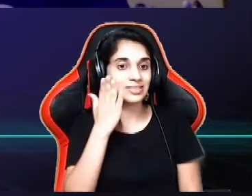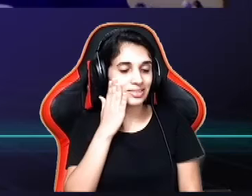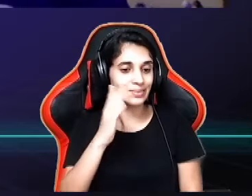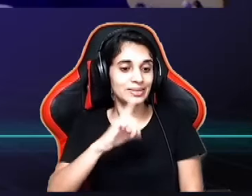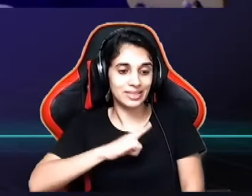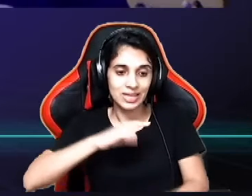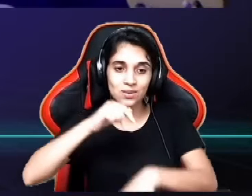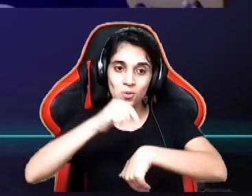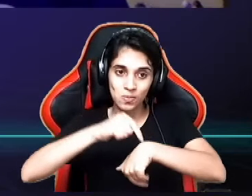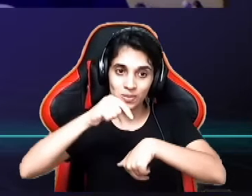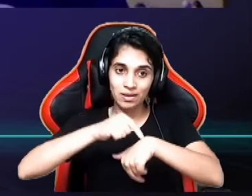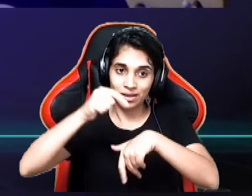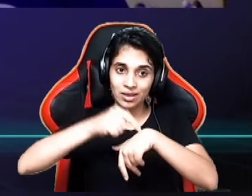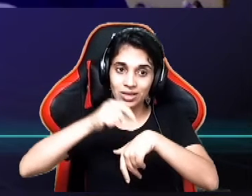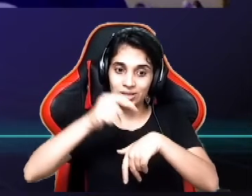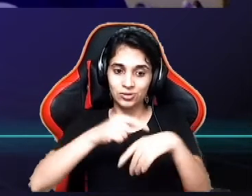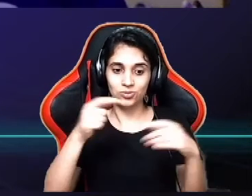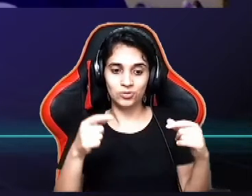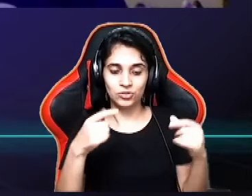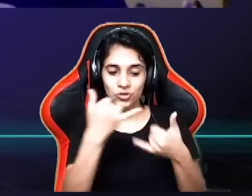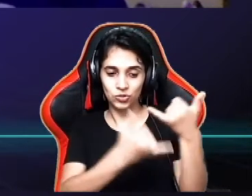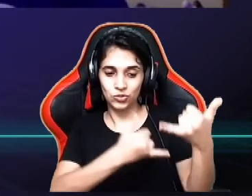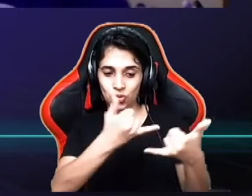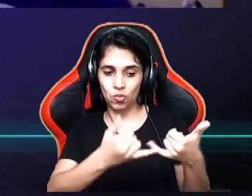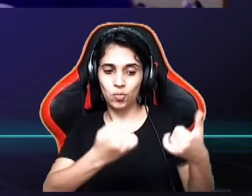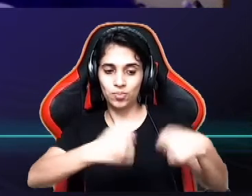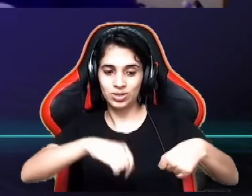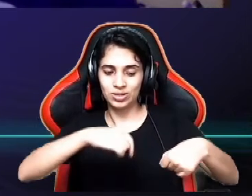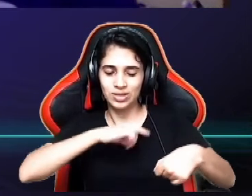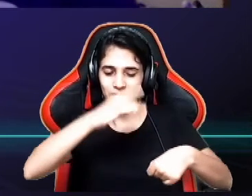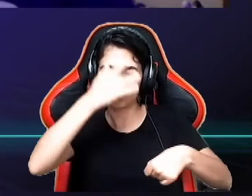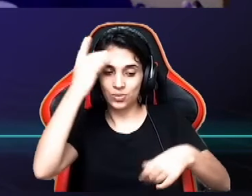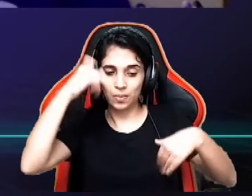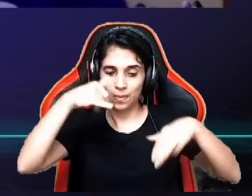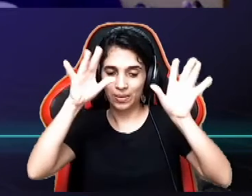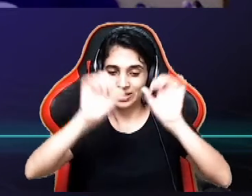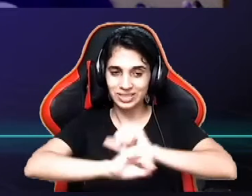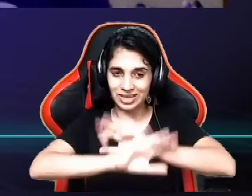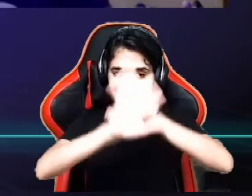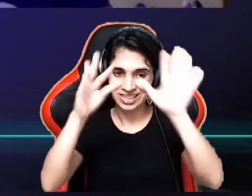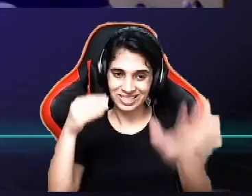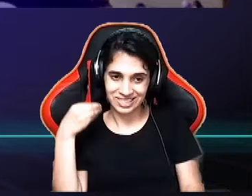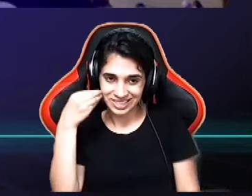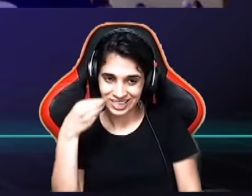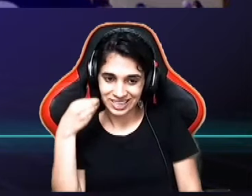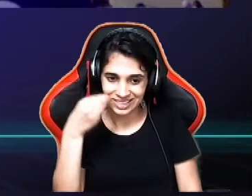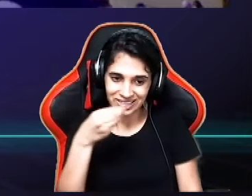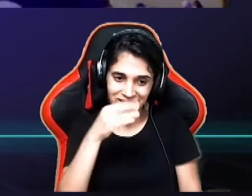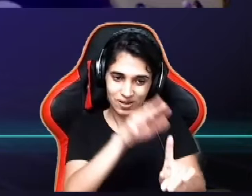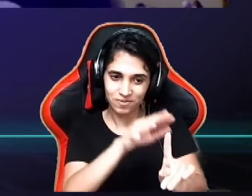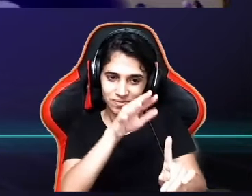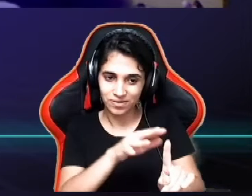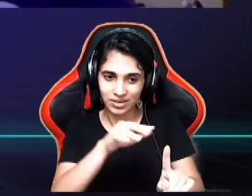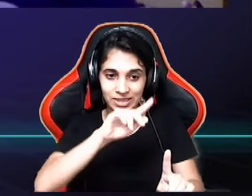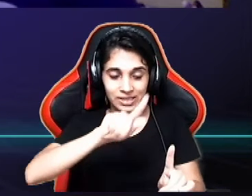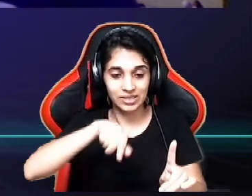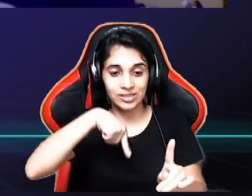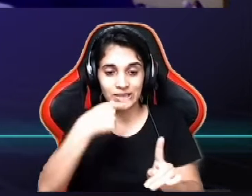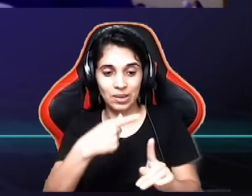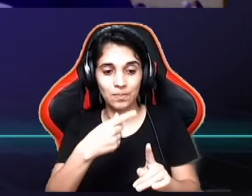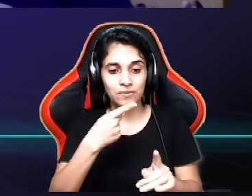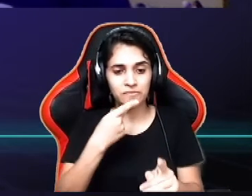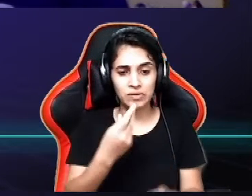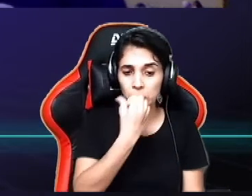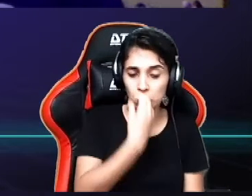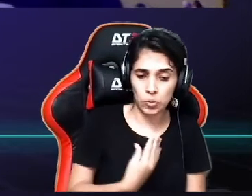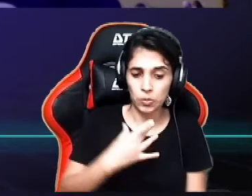the ideal people for you right there and then. There are moments in games that probably need somebody more qualified to test and give you